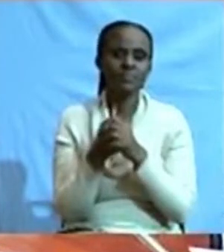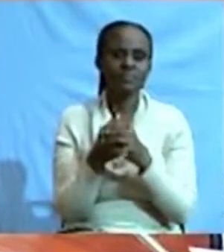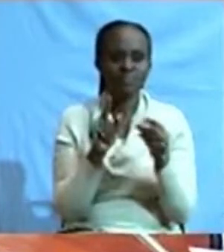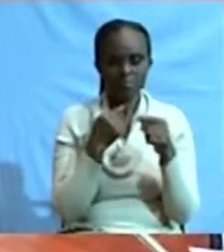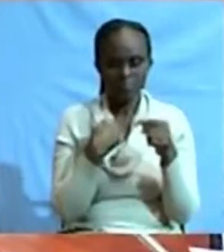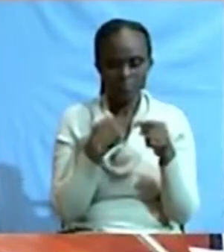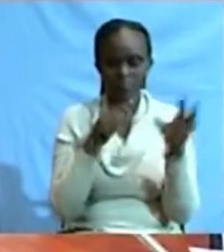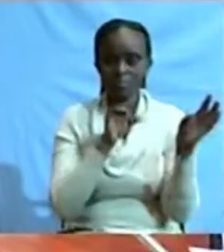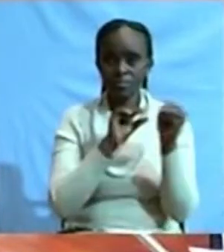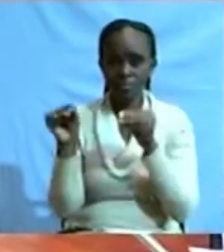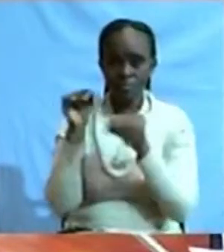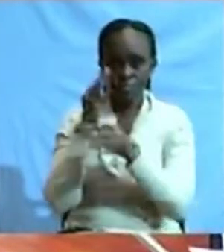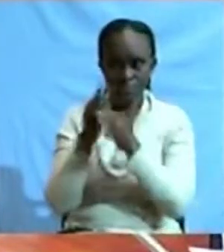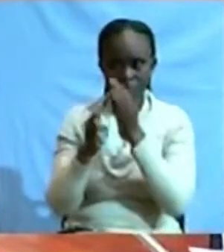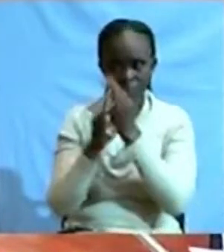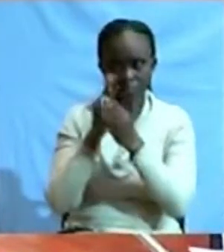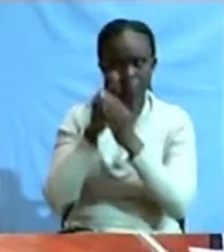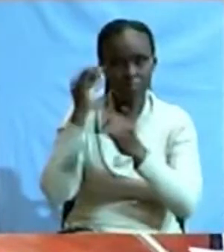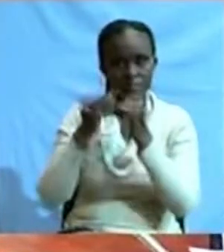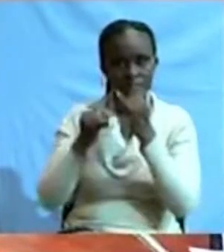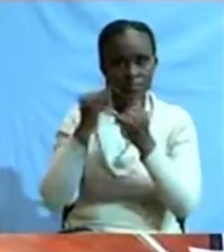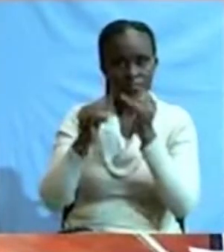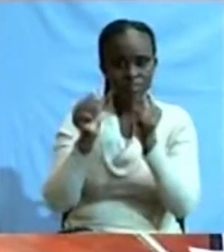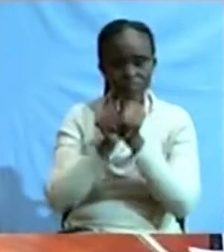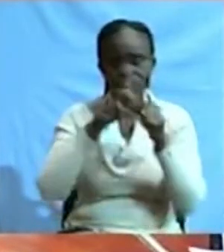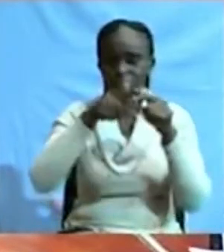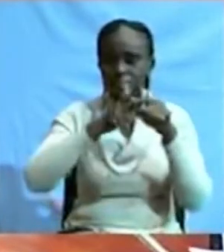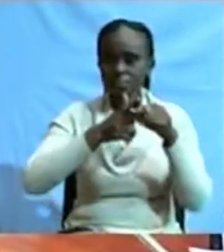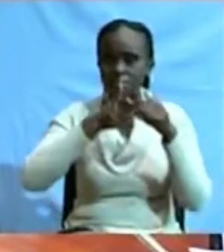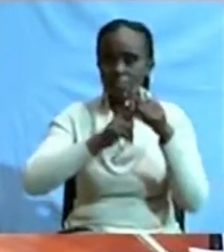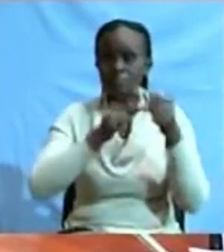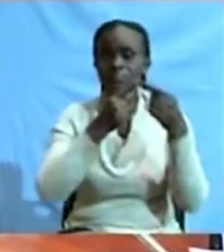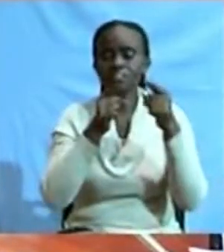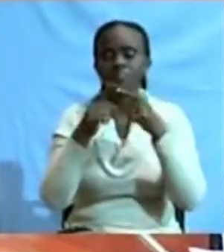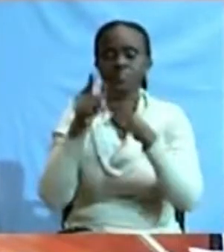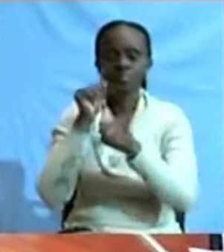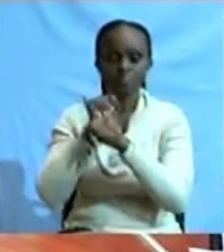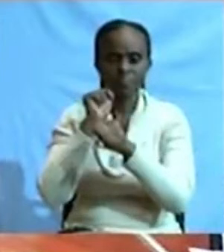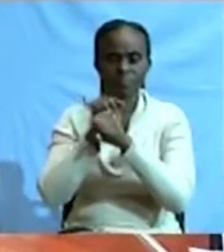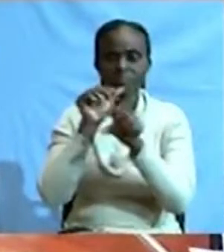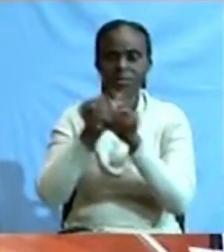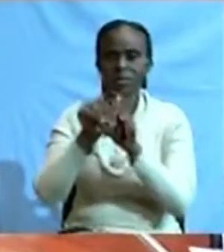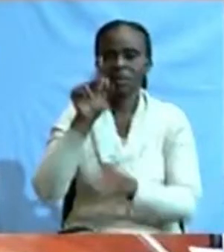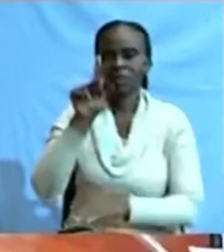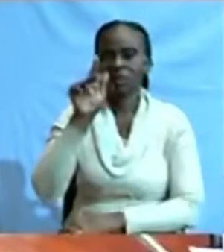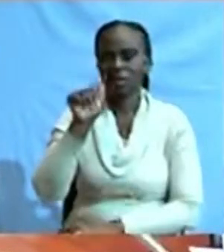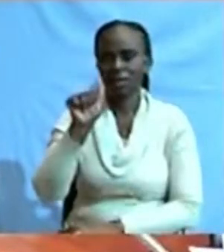move to construction, completion, and rehabilitation of various works in Kawimbe Ward.